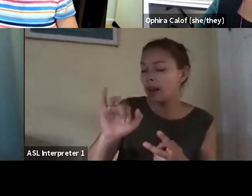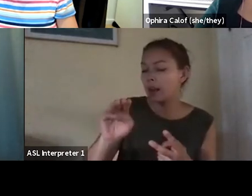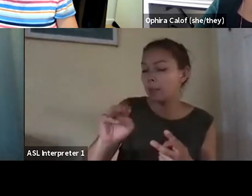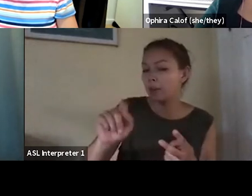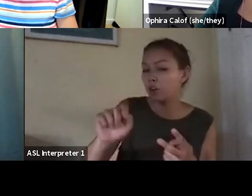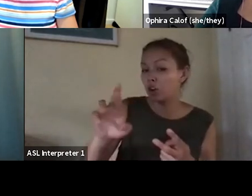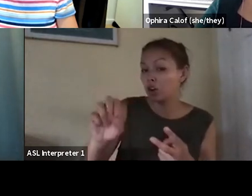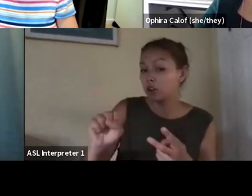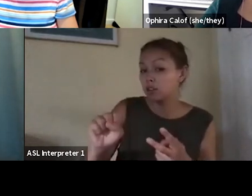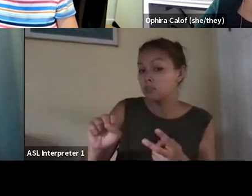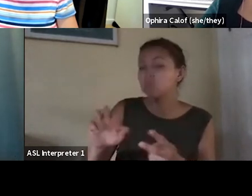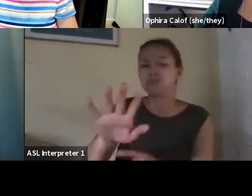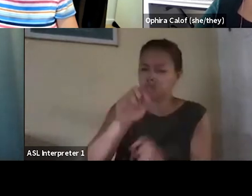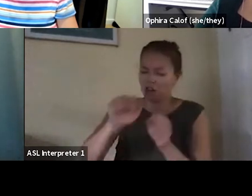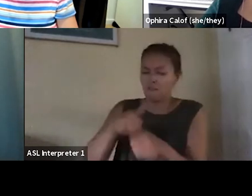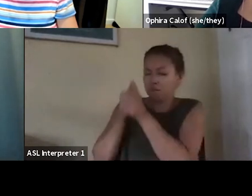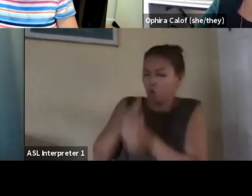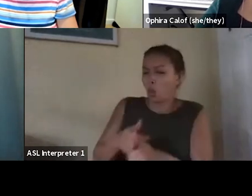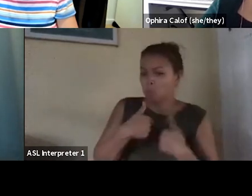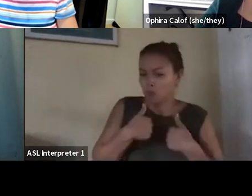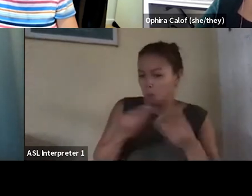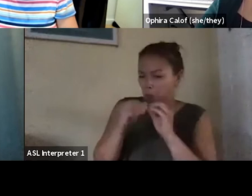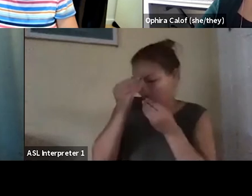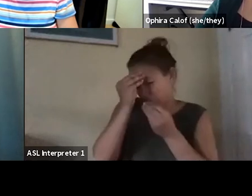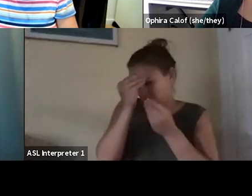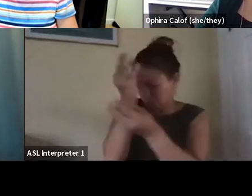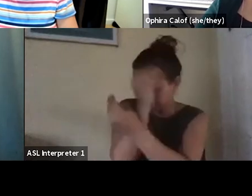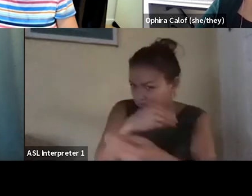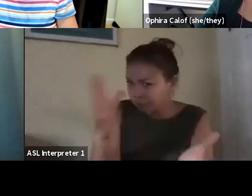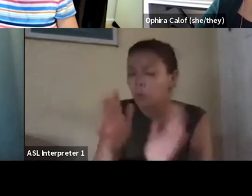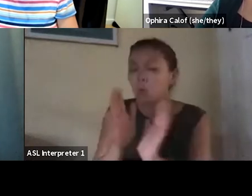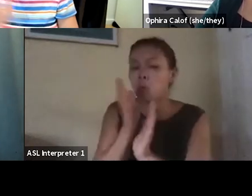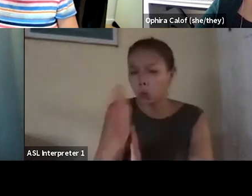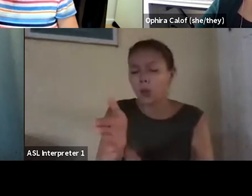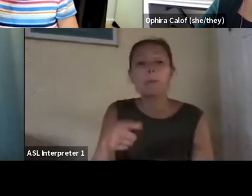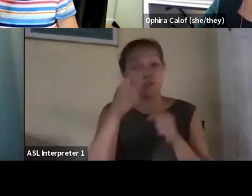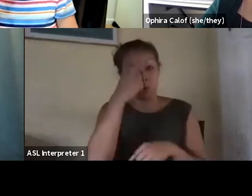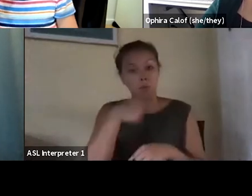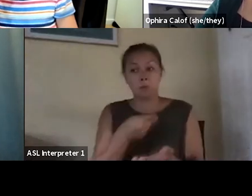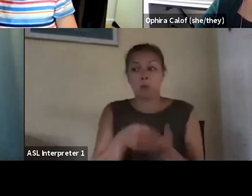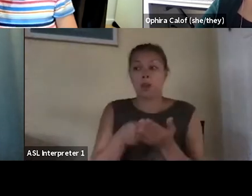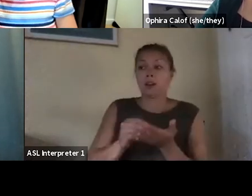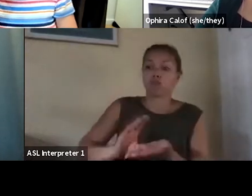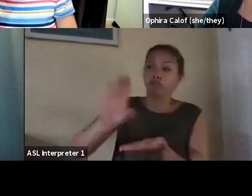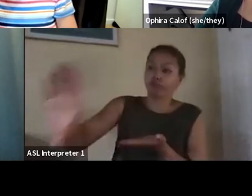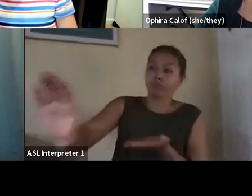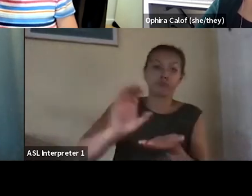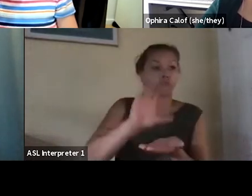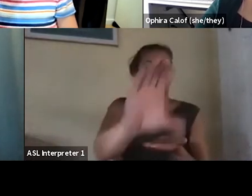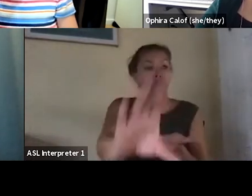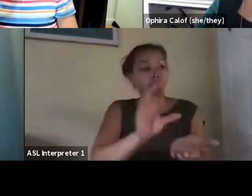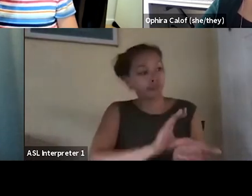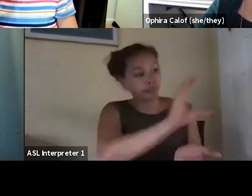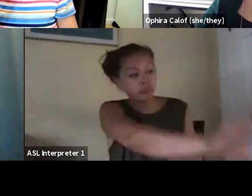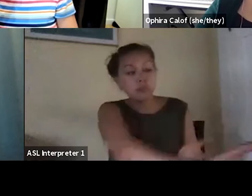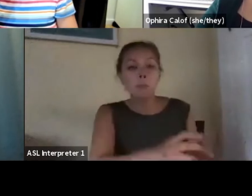about all of that. But I think scholarships are really the key, and initiatives like that, which are action-based, are the key to ensure